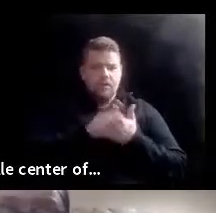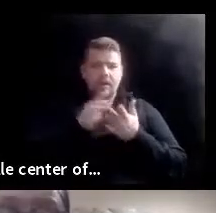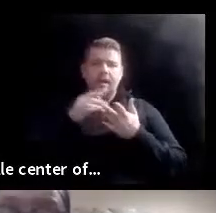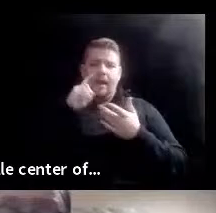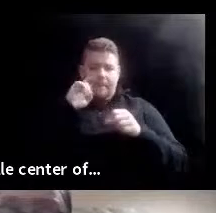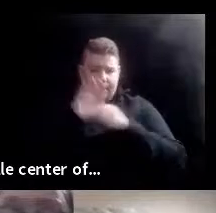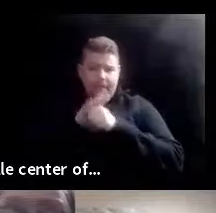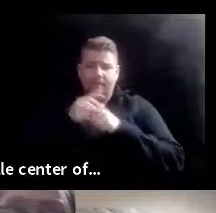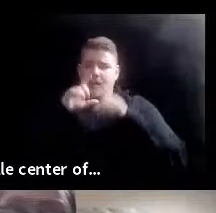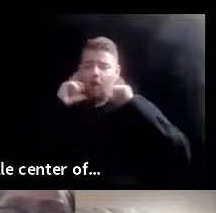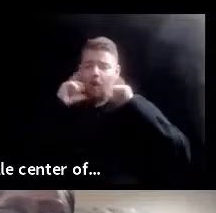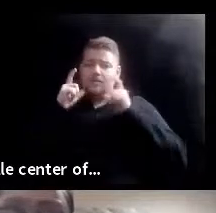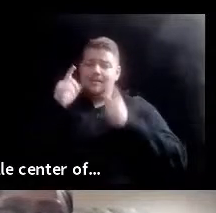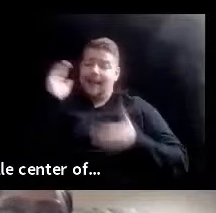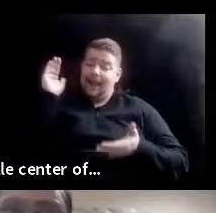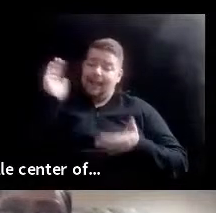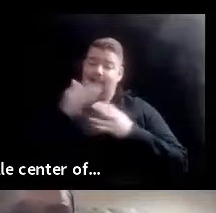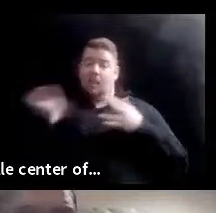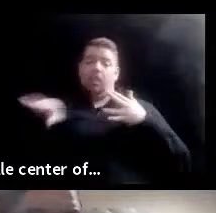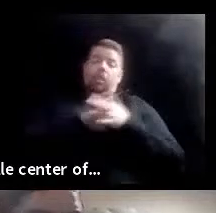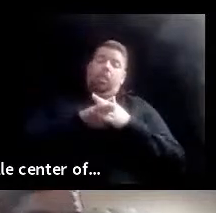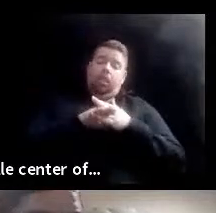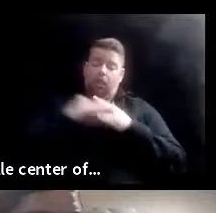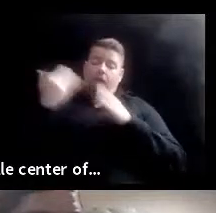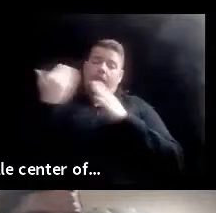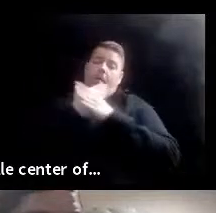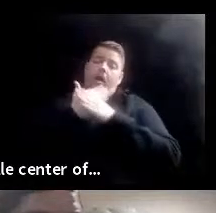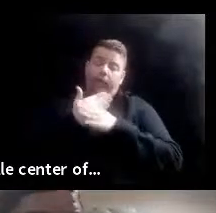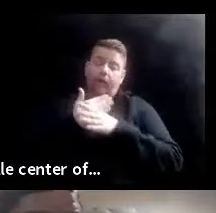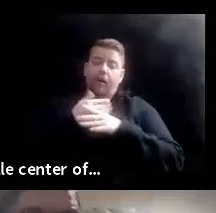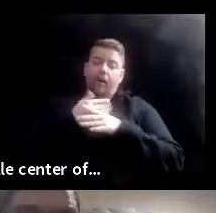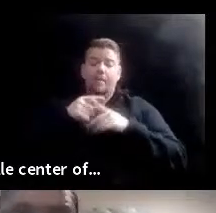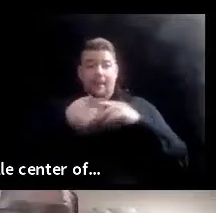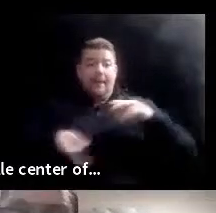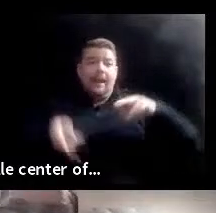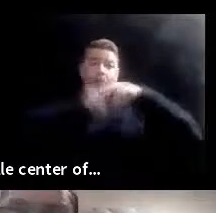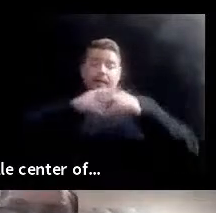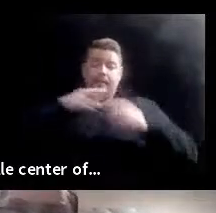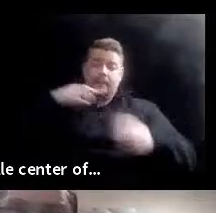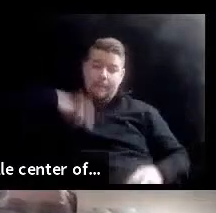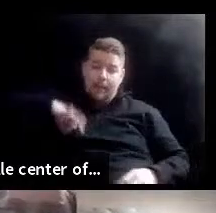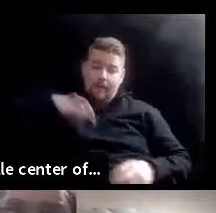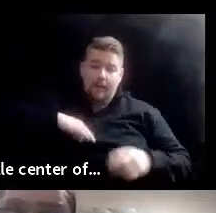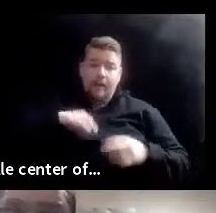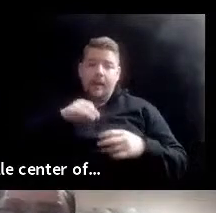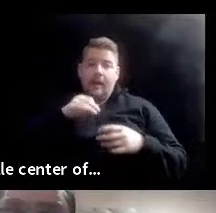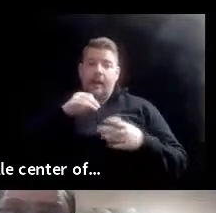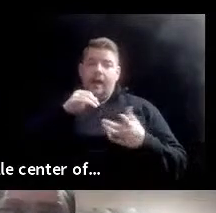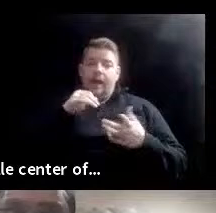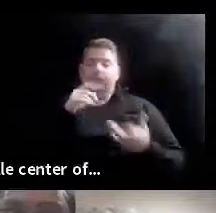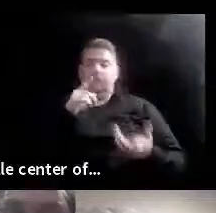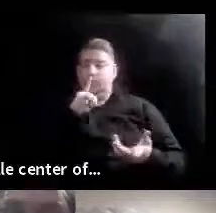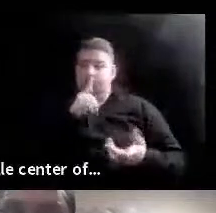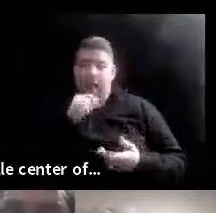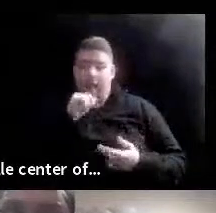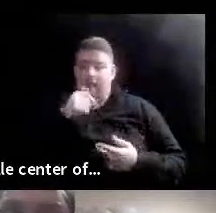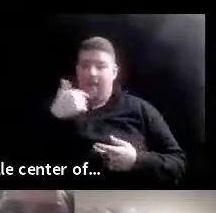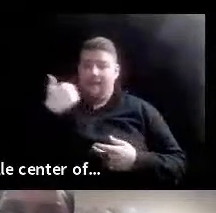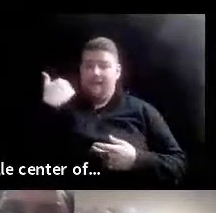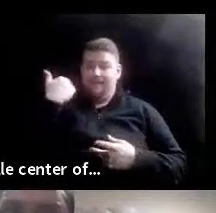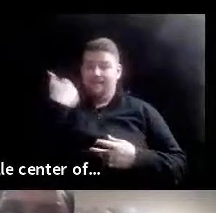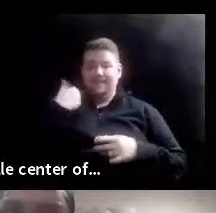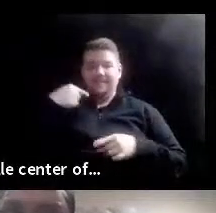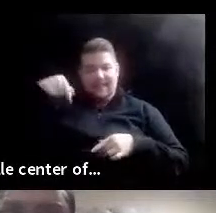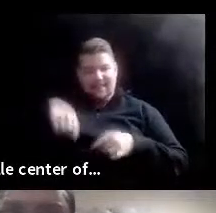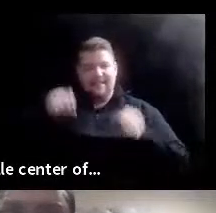masks are less intrusive, but with an increased benefit. I'm not convinced that this can't also be